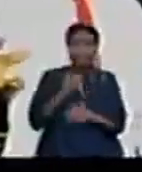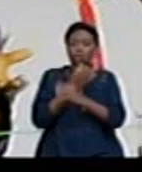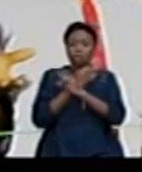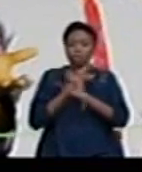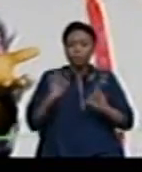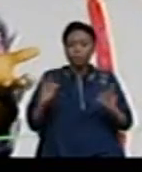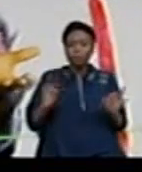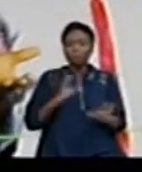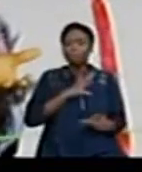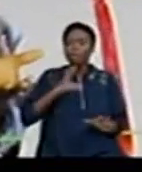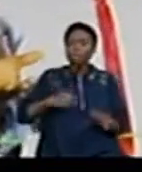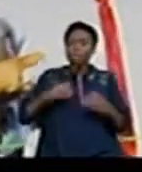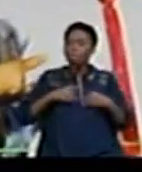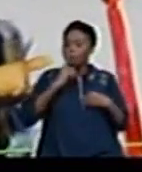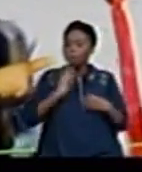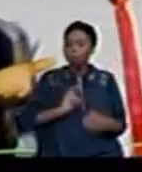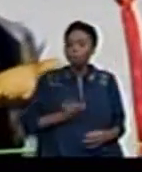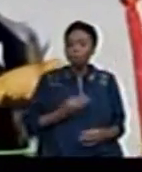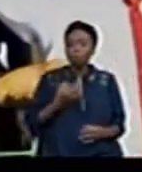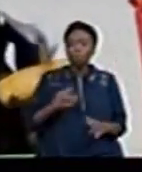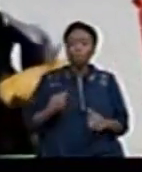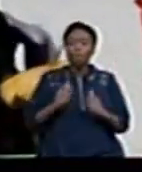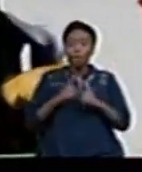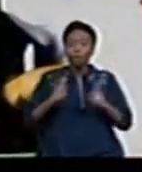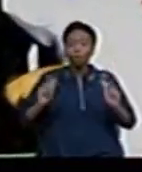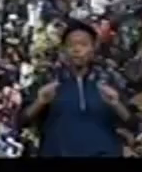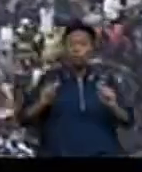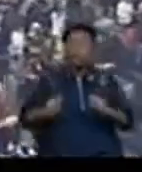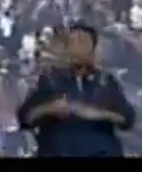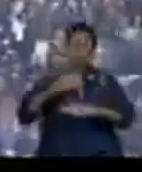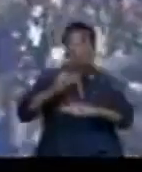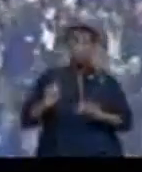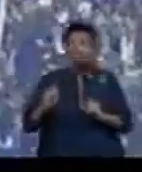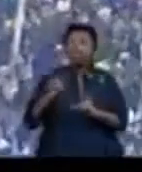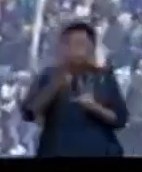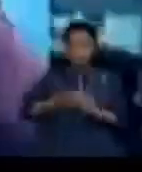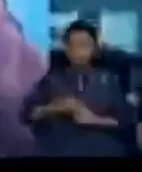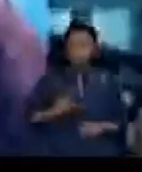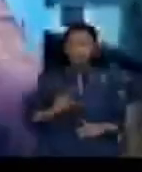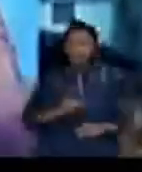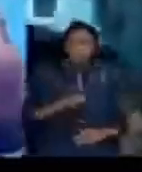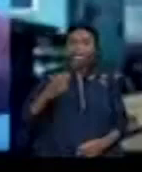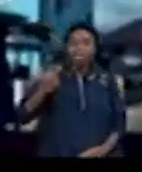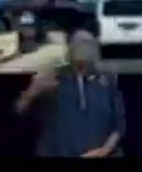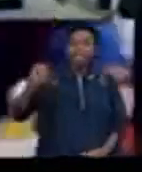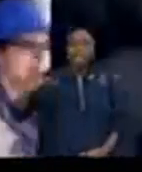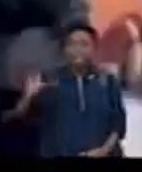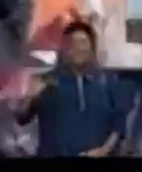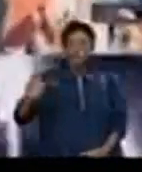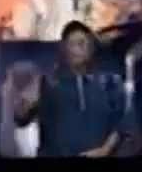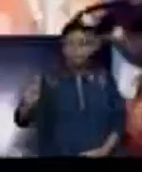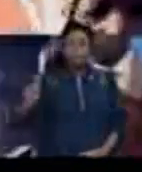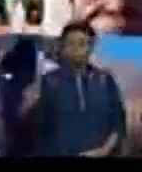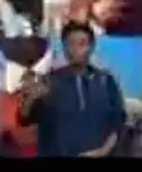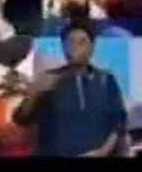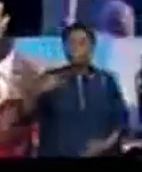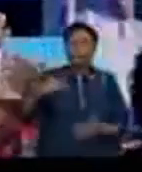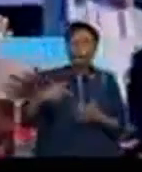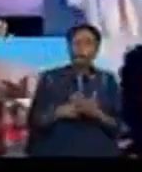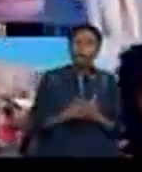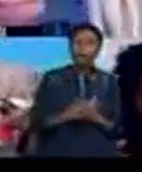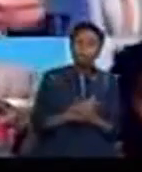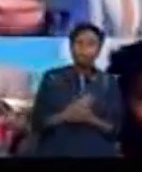has assured us of great possibilities ahead. So join us. GCK, the